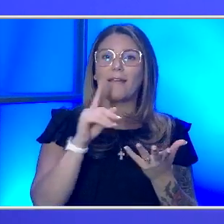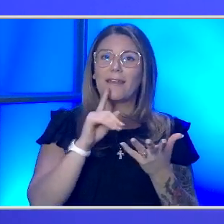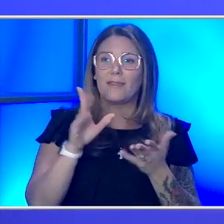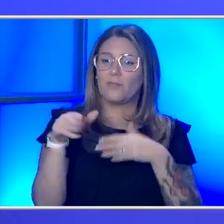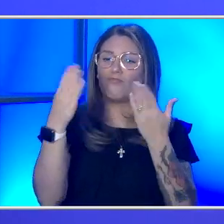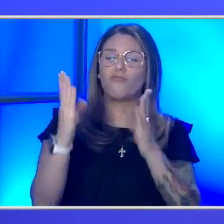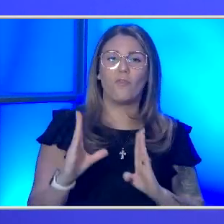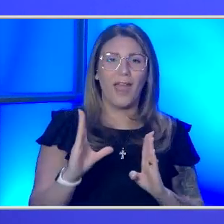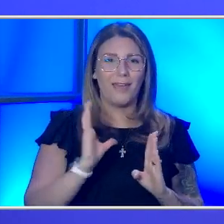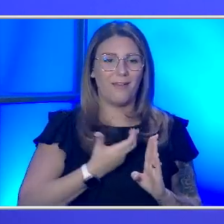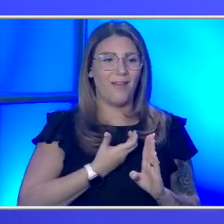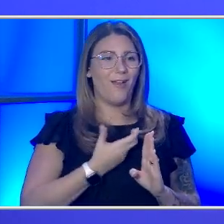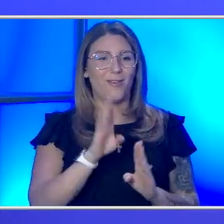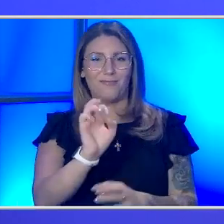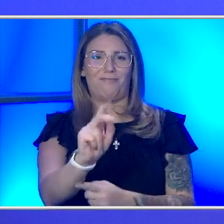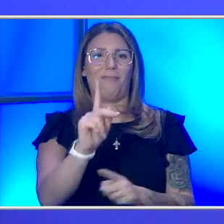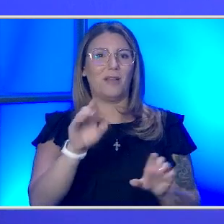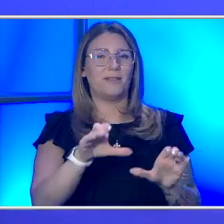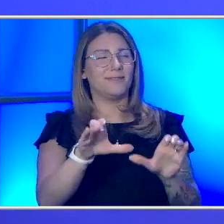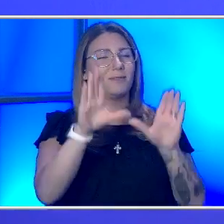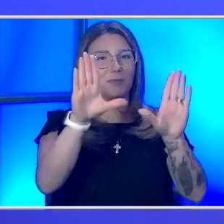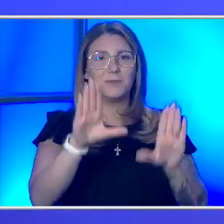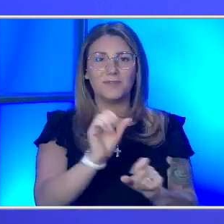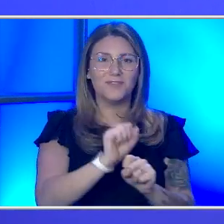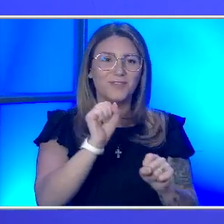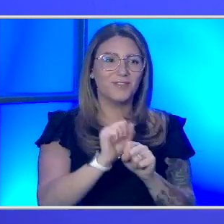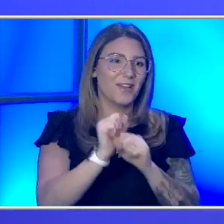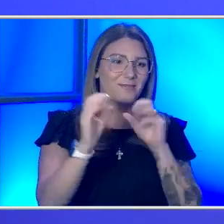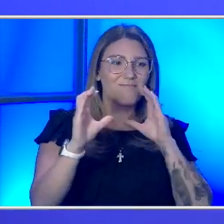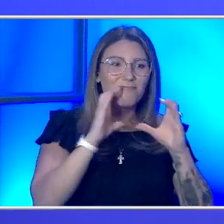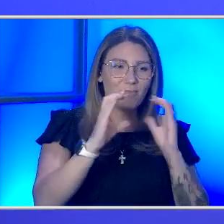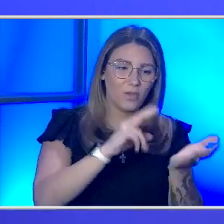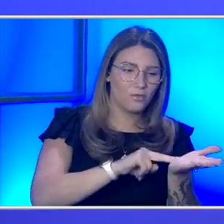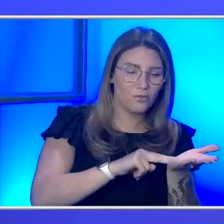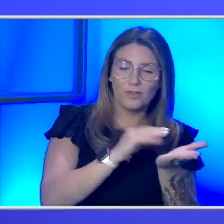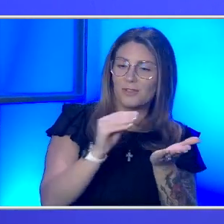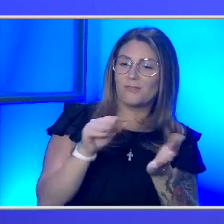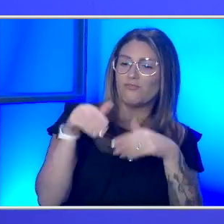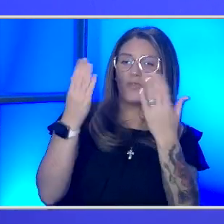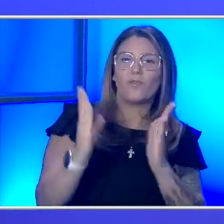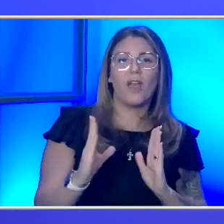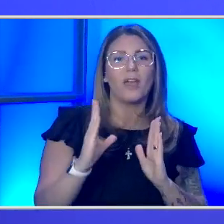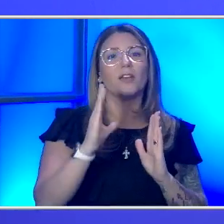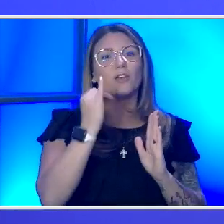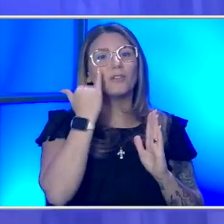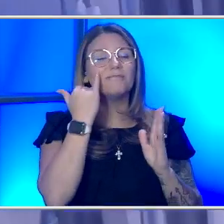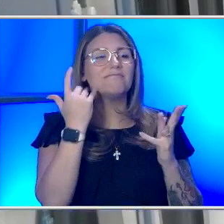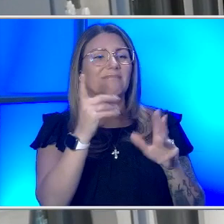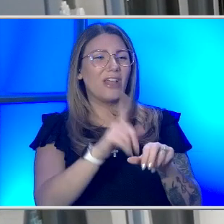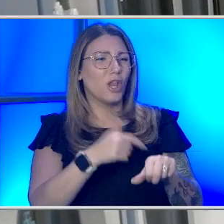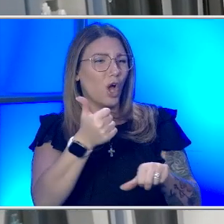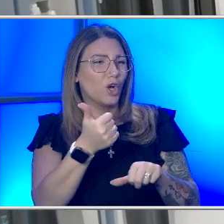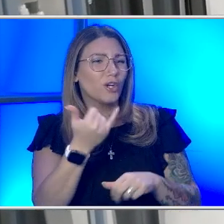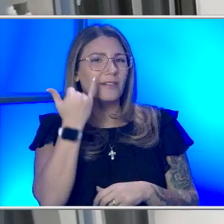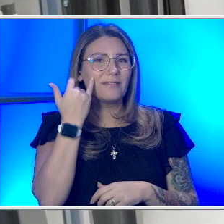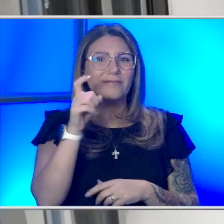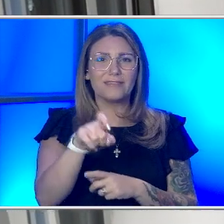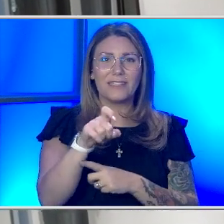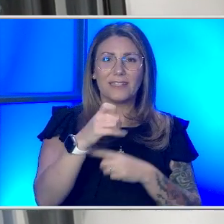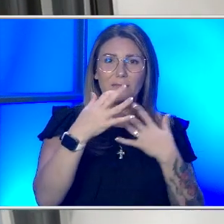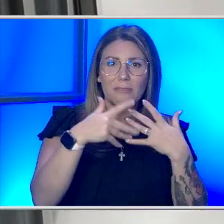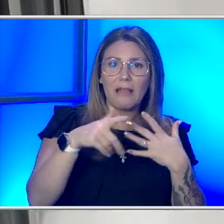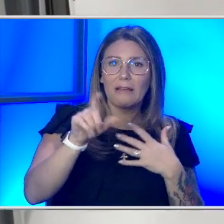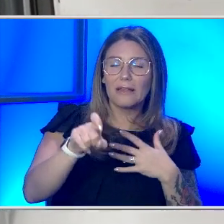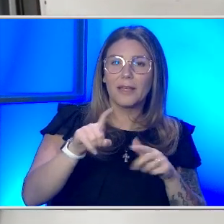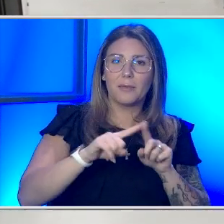job of communicating with the nurse and the provider if it's going to take a little bit longer to get the patient the blood that they need, but truly that key